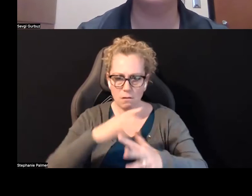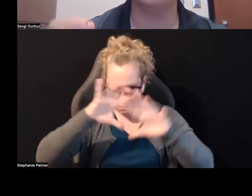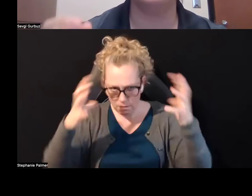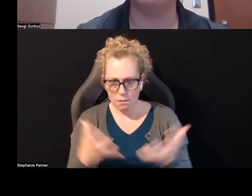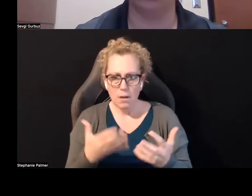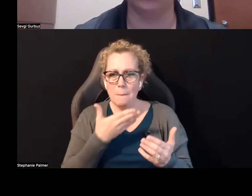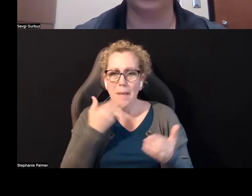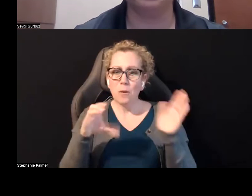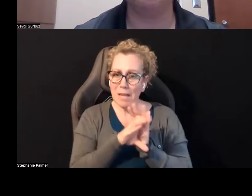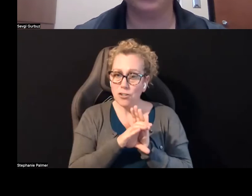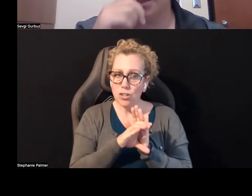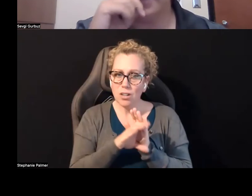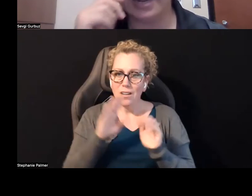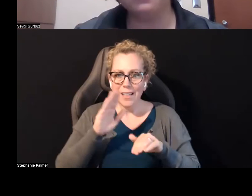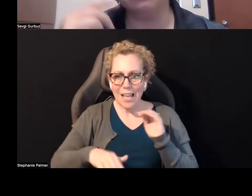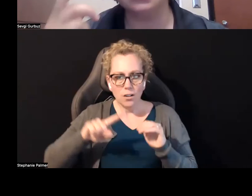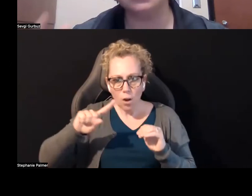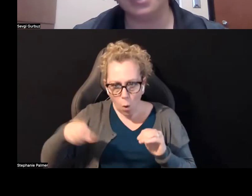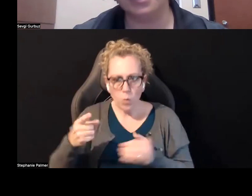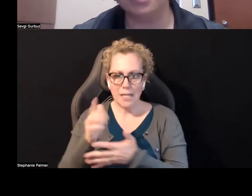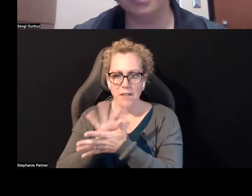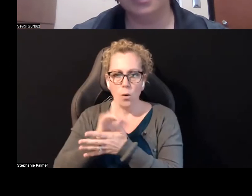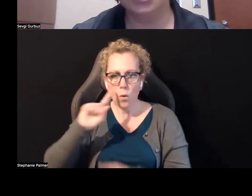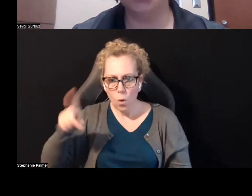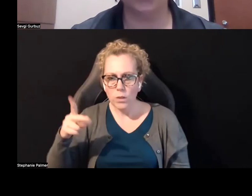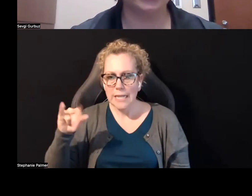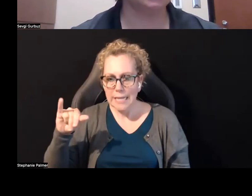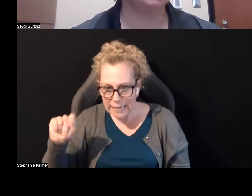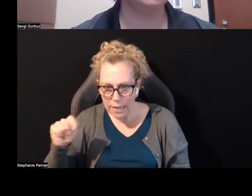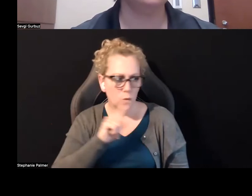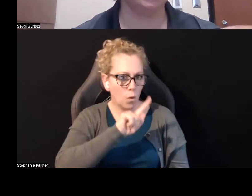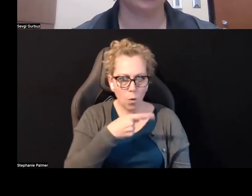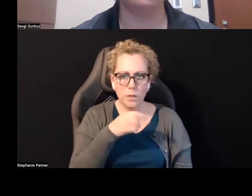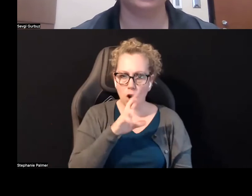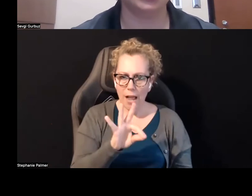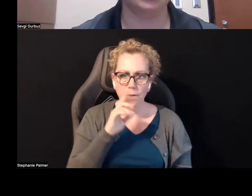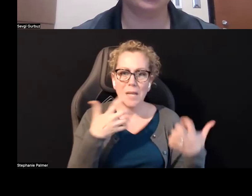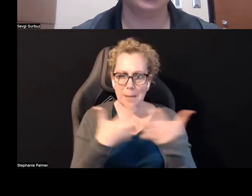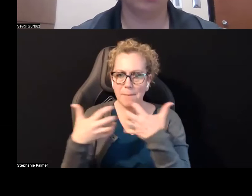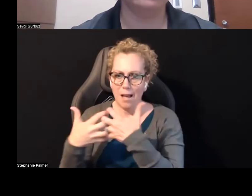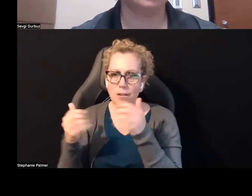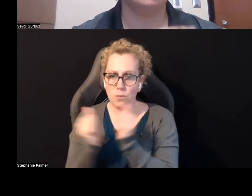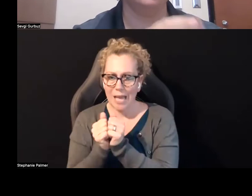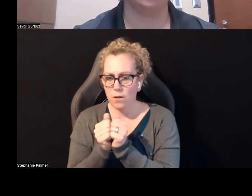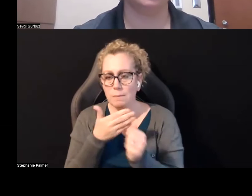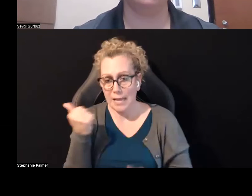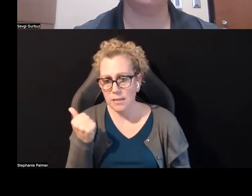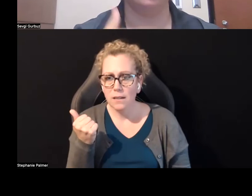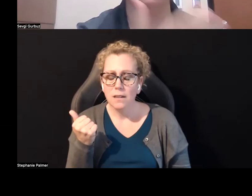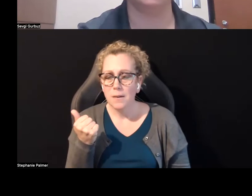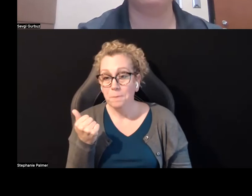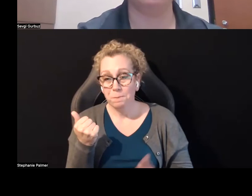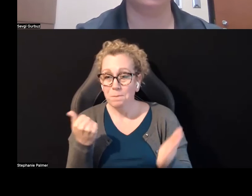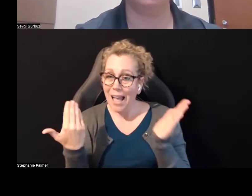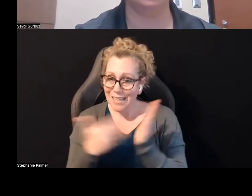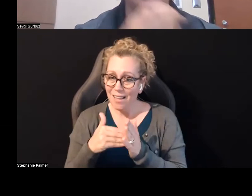using any one of them alone. That having been said, you know, when you're doing video conferencing, obviously video gives you a